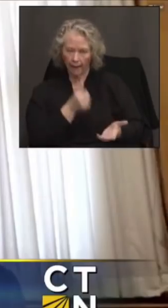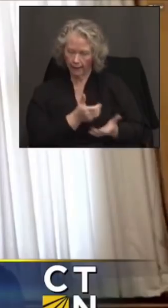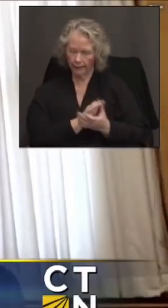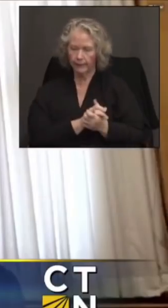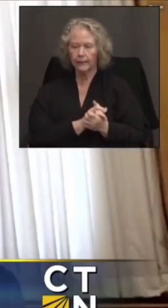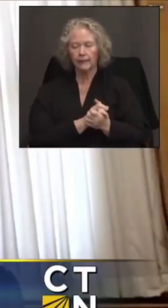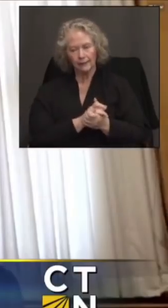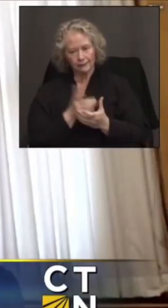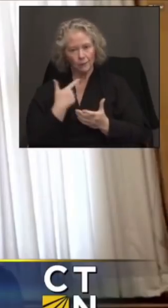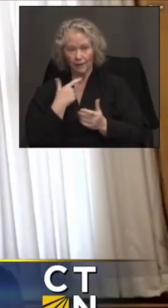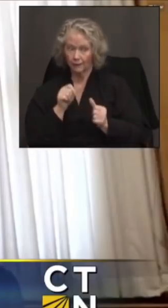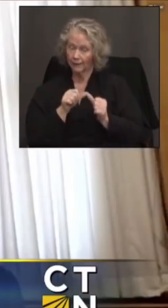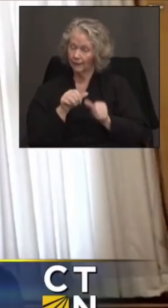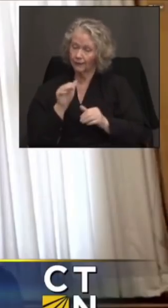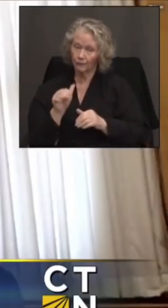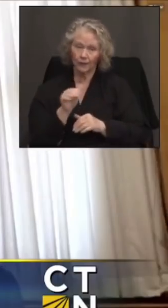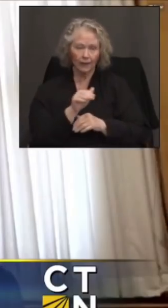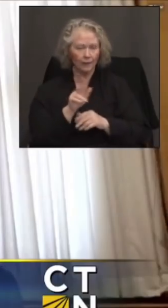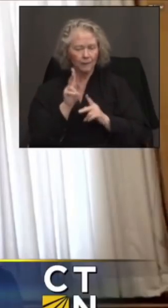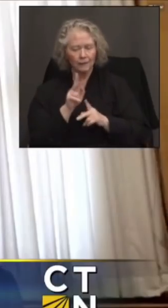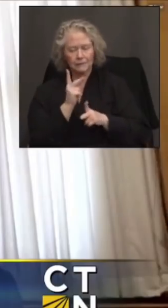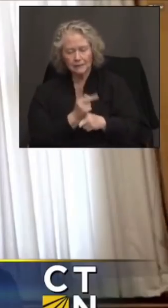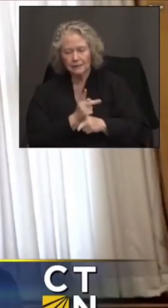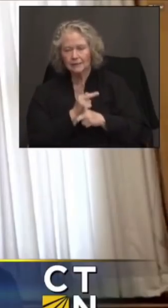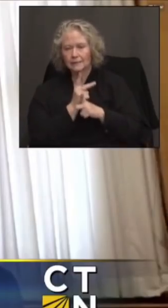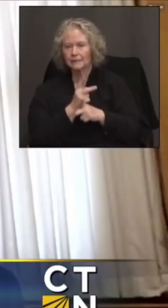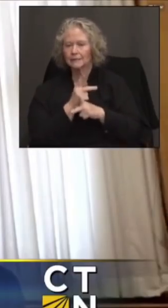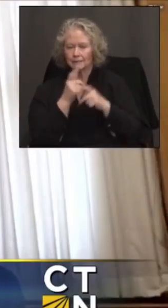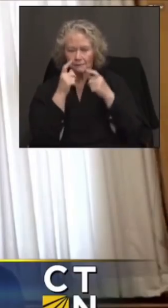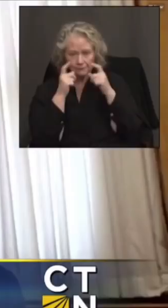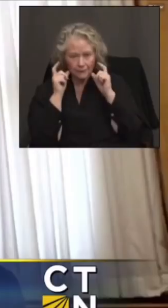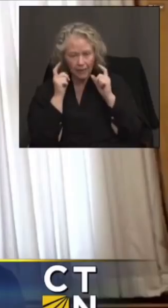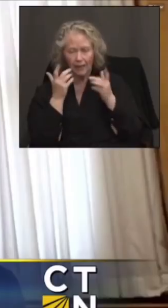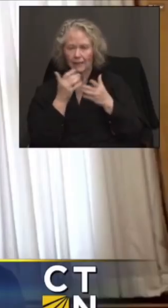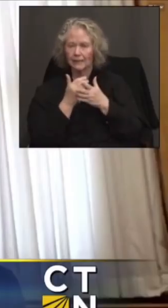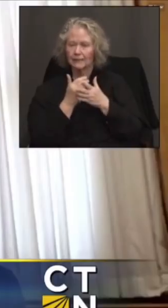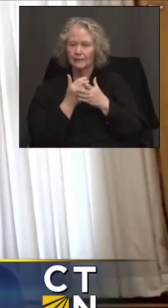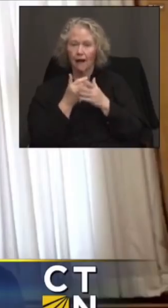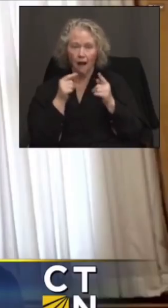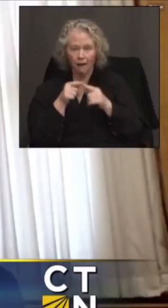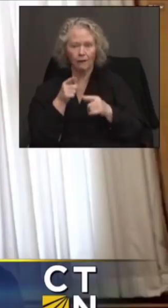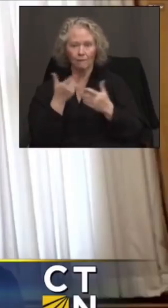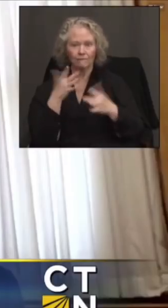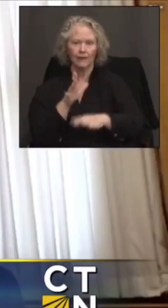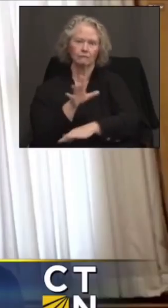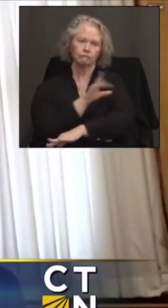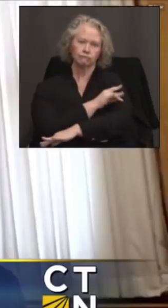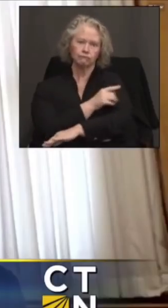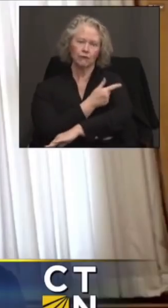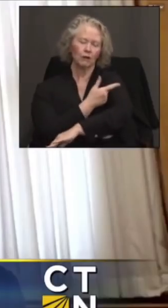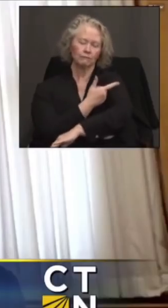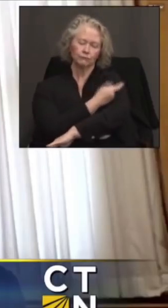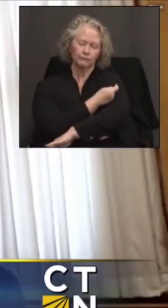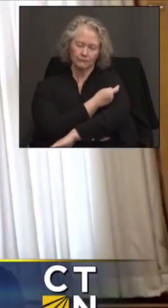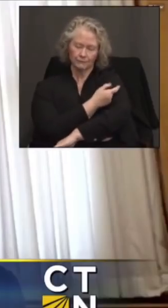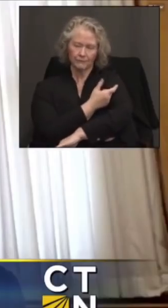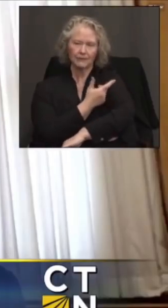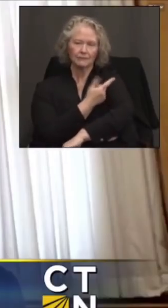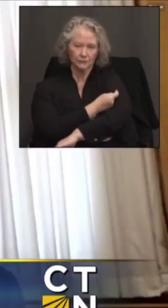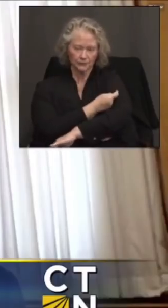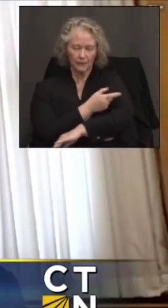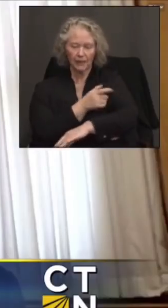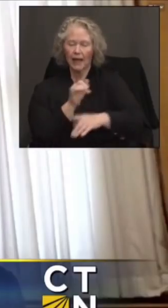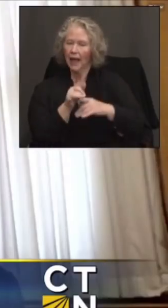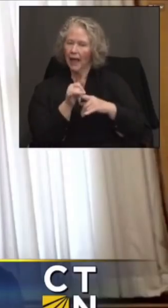we want to remind people to keep their guard up, keep the masks on a little bit longer, especially until you're fully vaccinated, and stay focused on